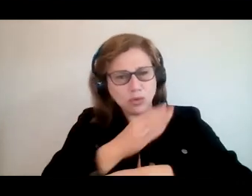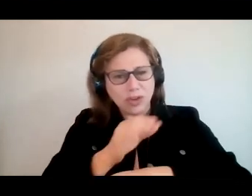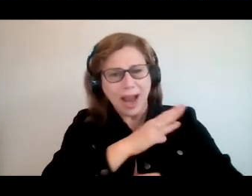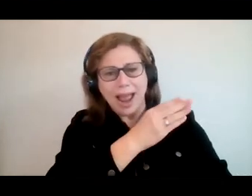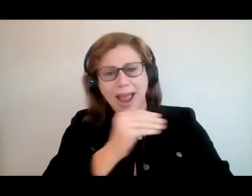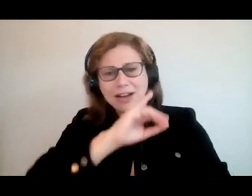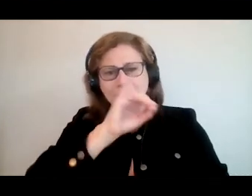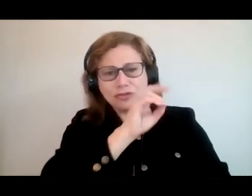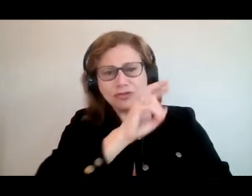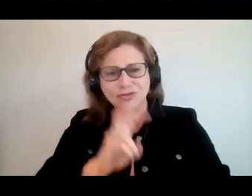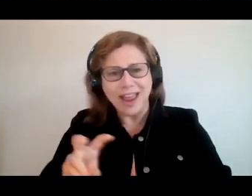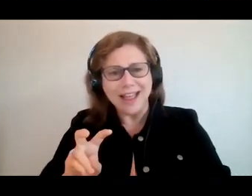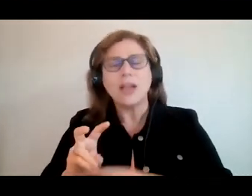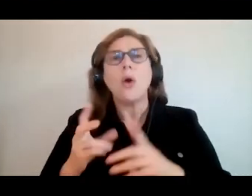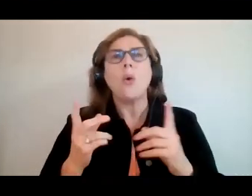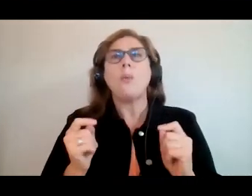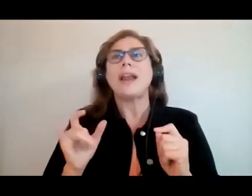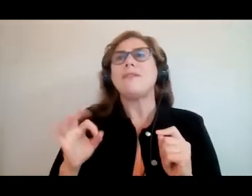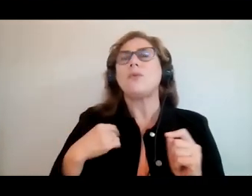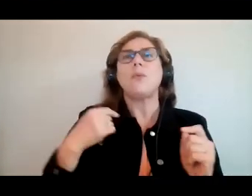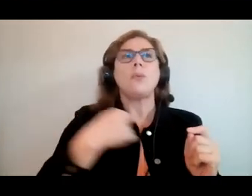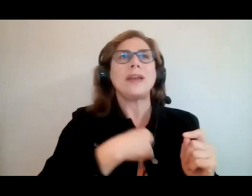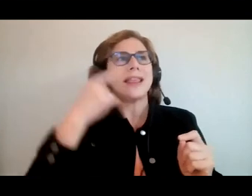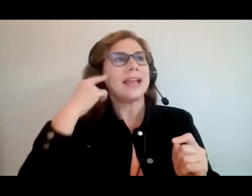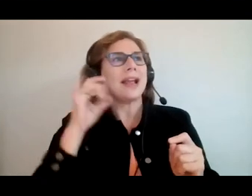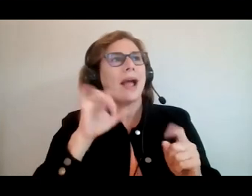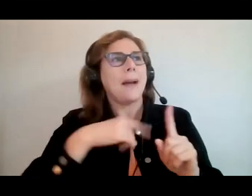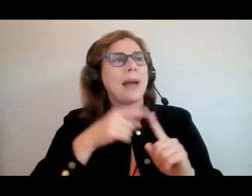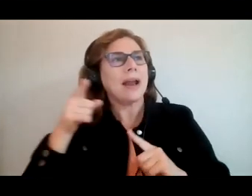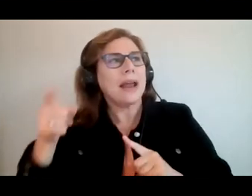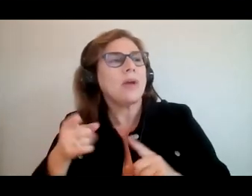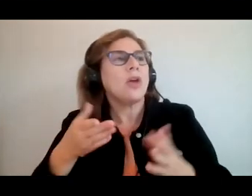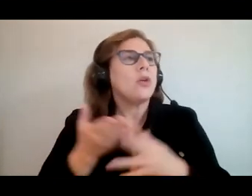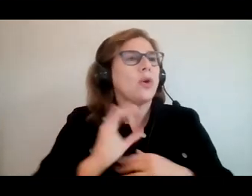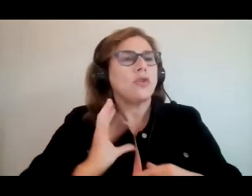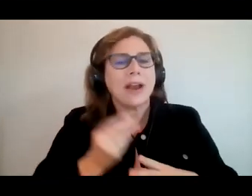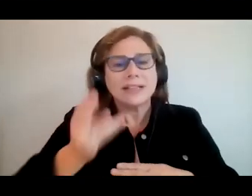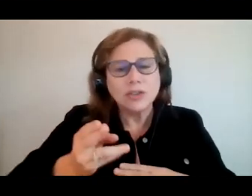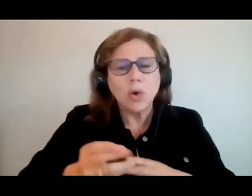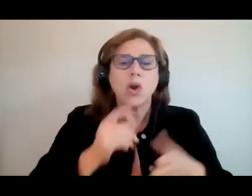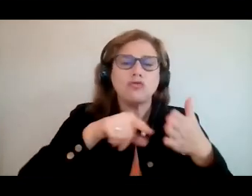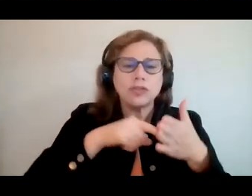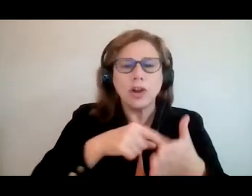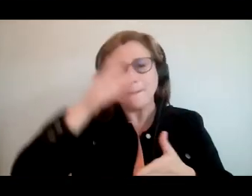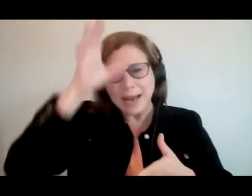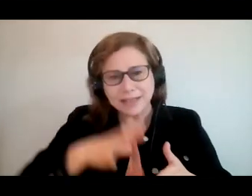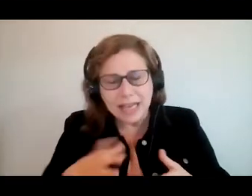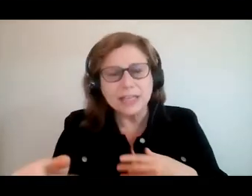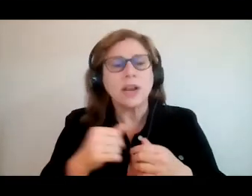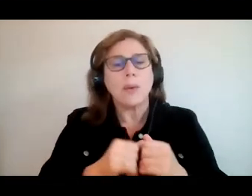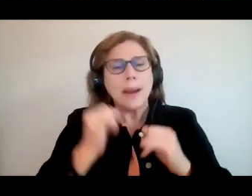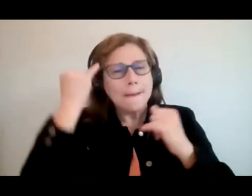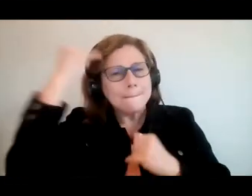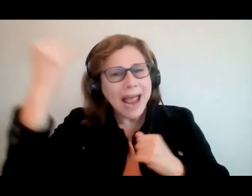through the lens of trans history? What happens if we think about him through a kind of critical masculinities? And when imagining these different approaches,